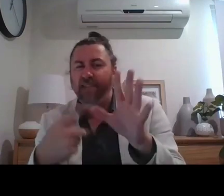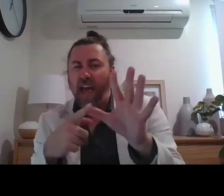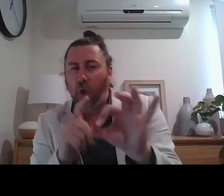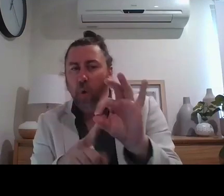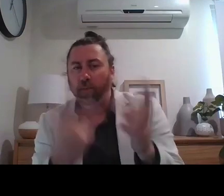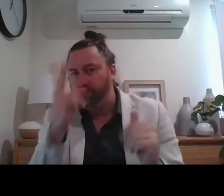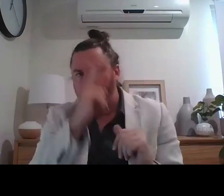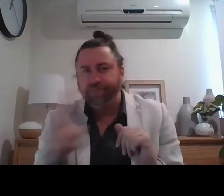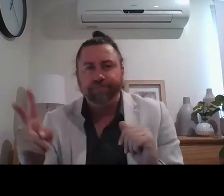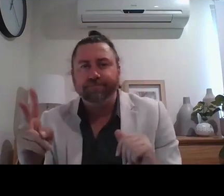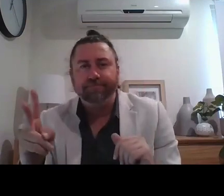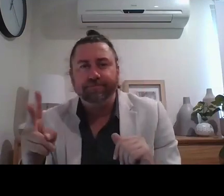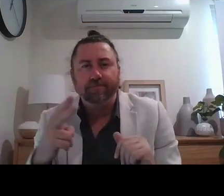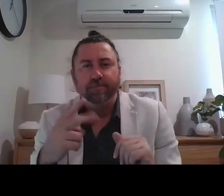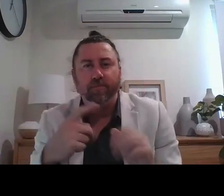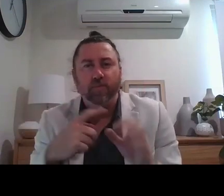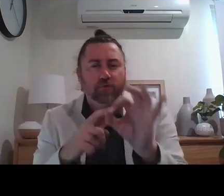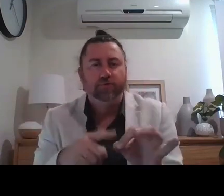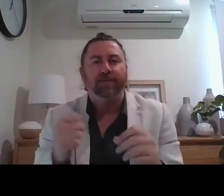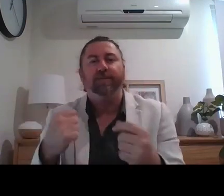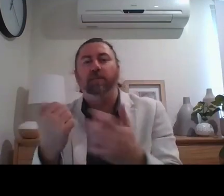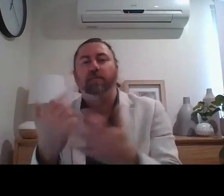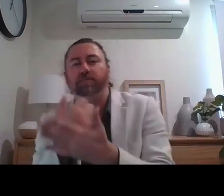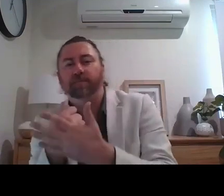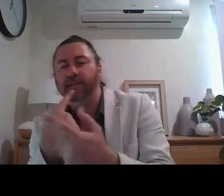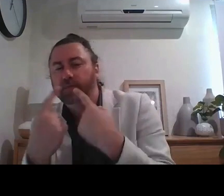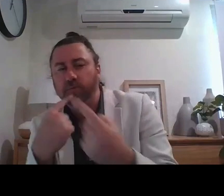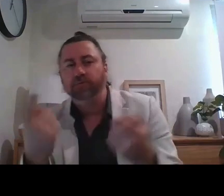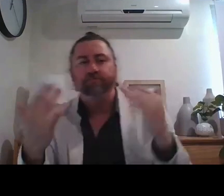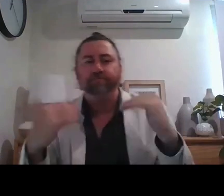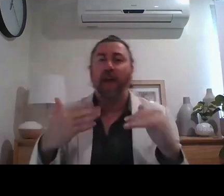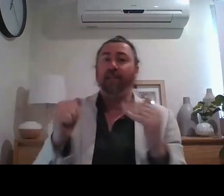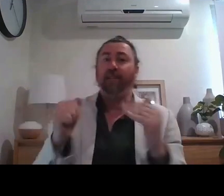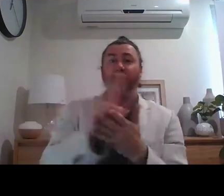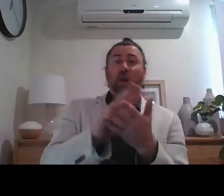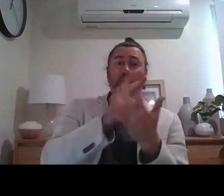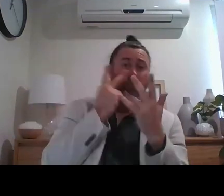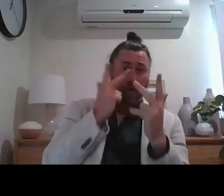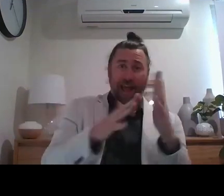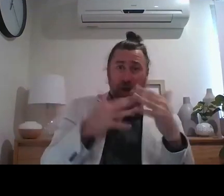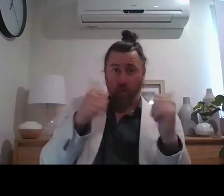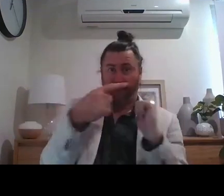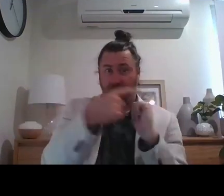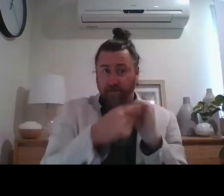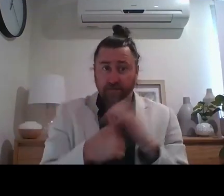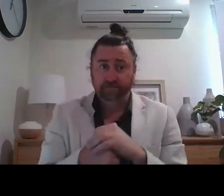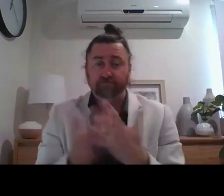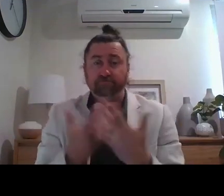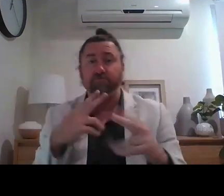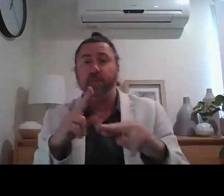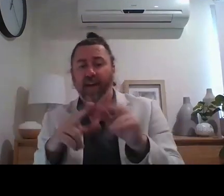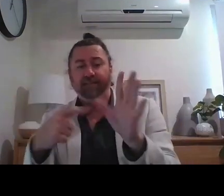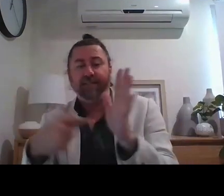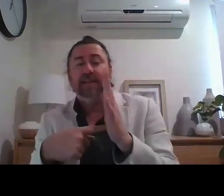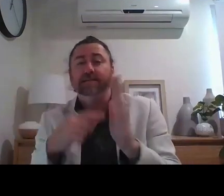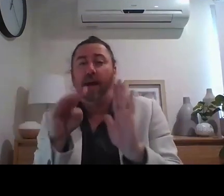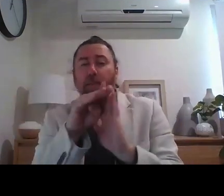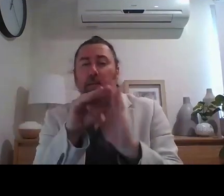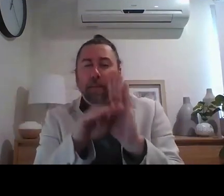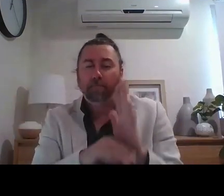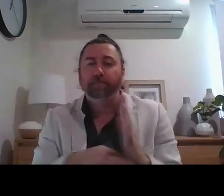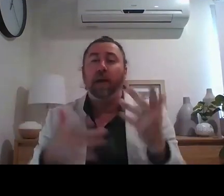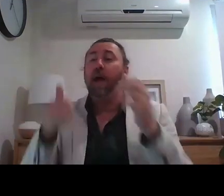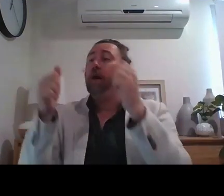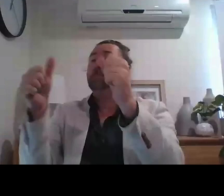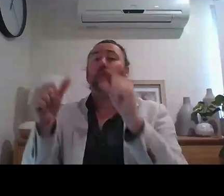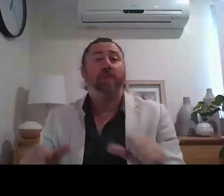questions, a how-to video guide explaining how to use the star ratings, fact sheets, and posters. And we'll use the